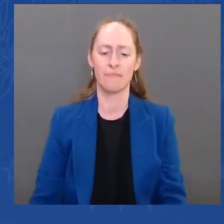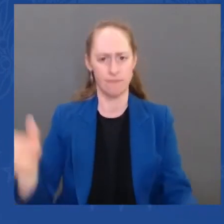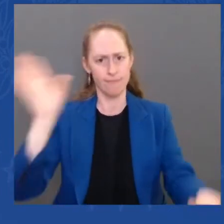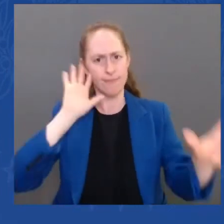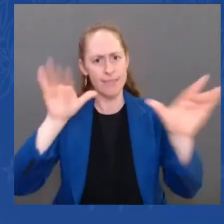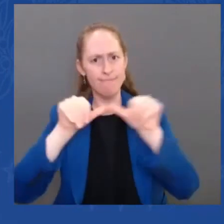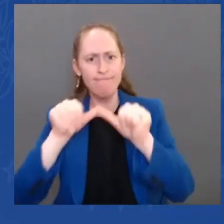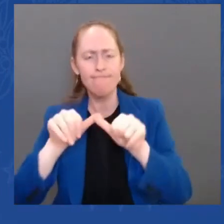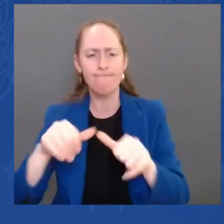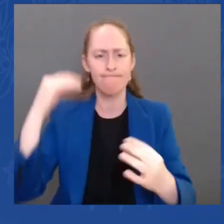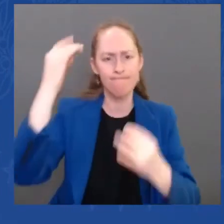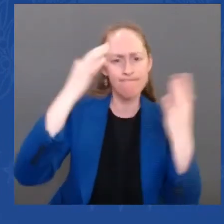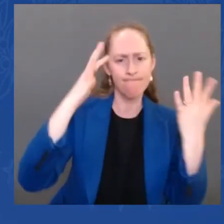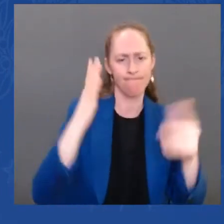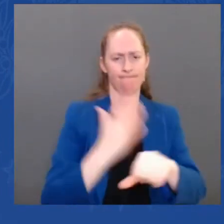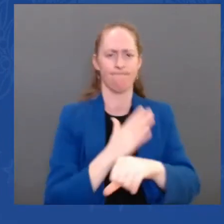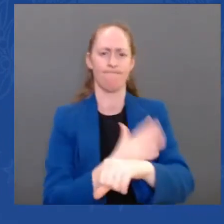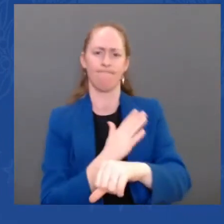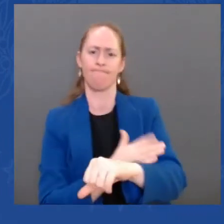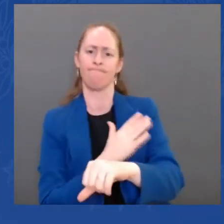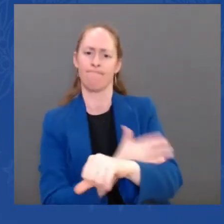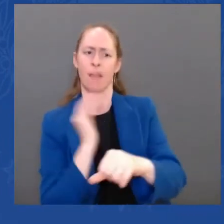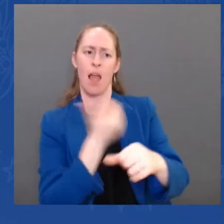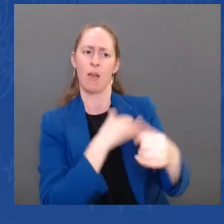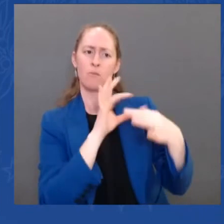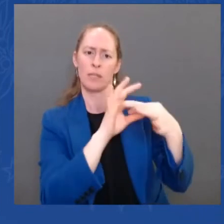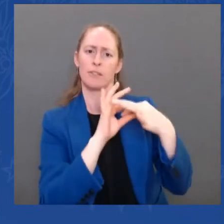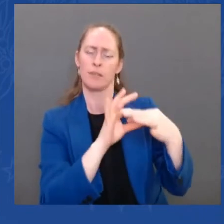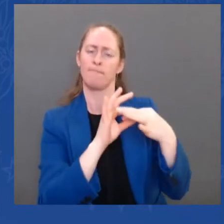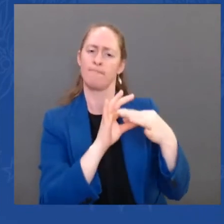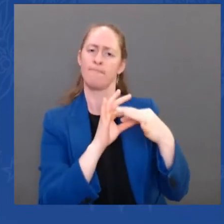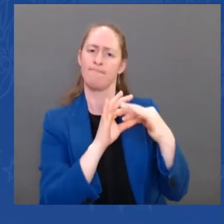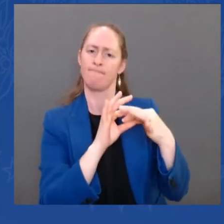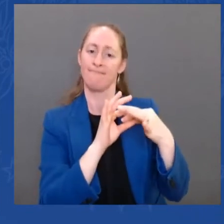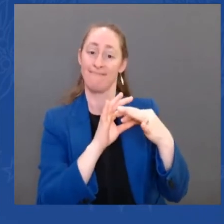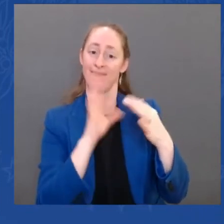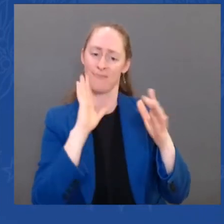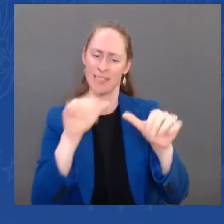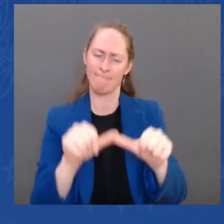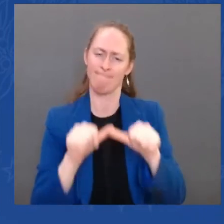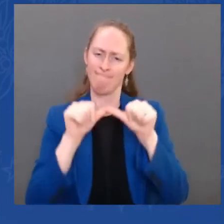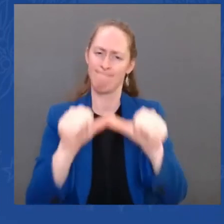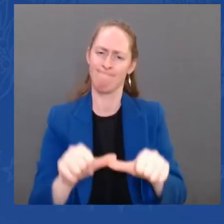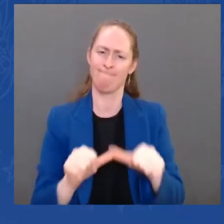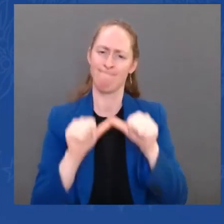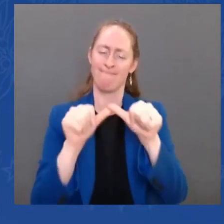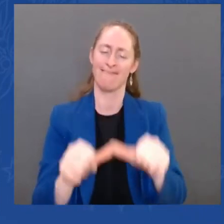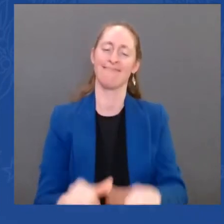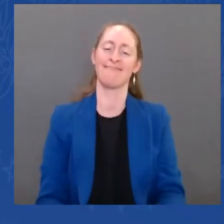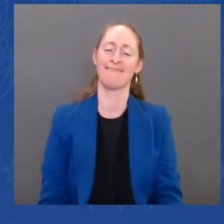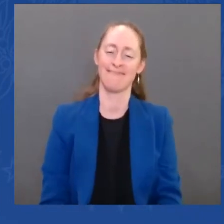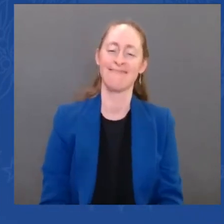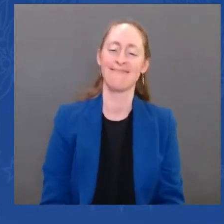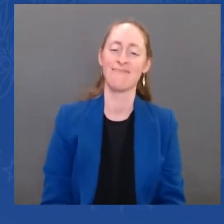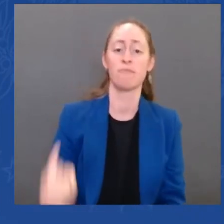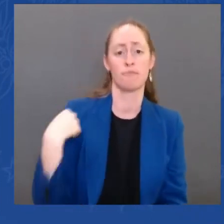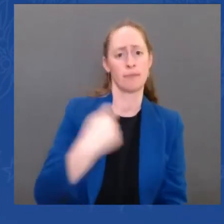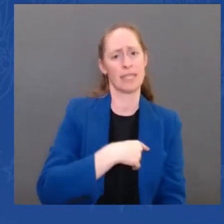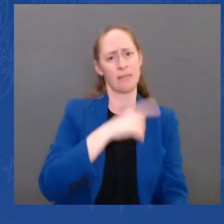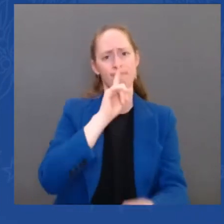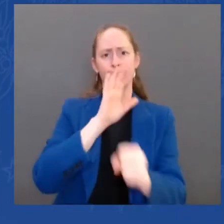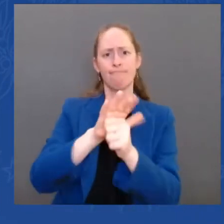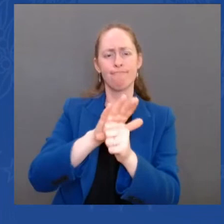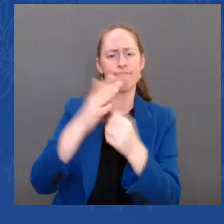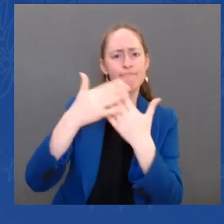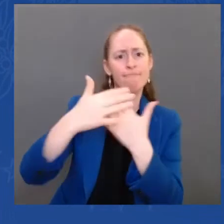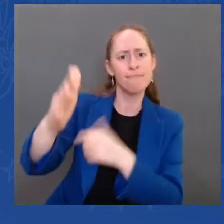us. We're committed to a future where the rules and norms that have made possible so much growth and